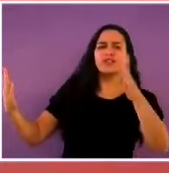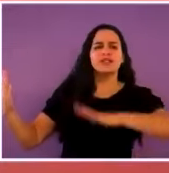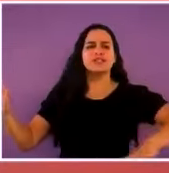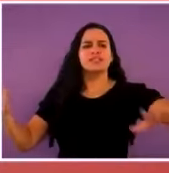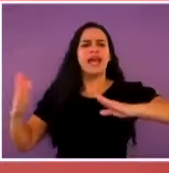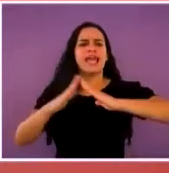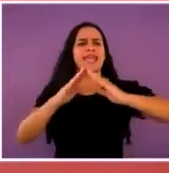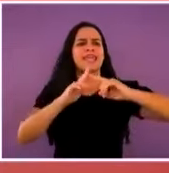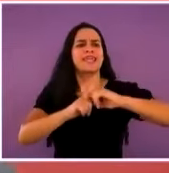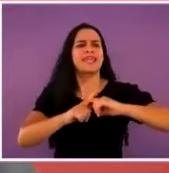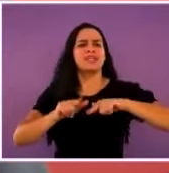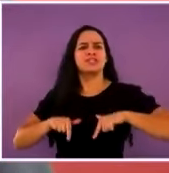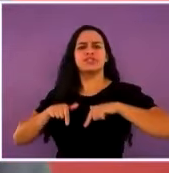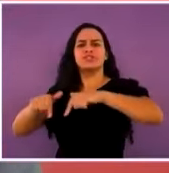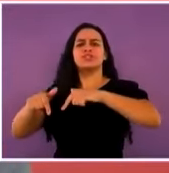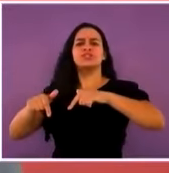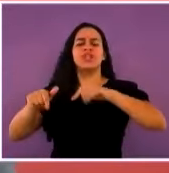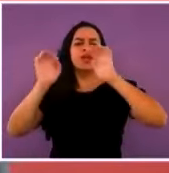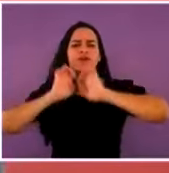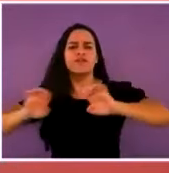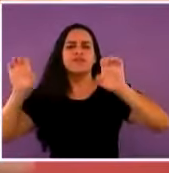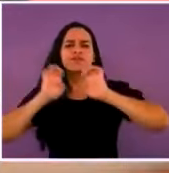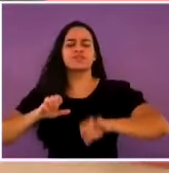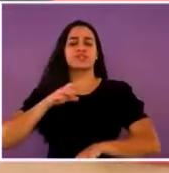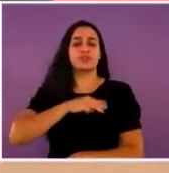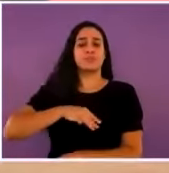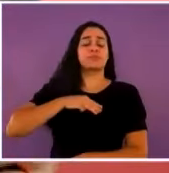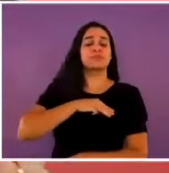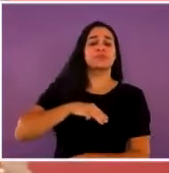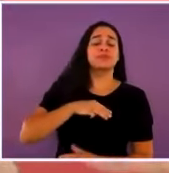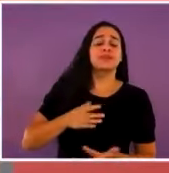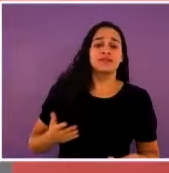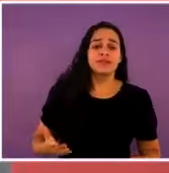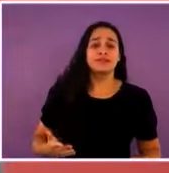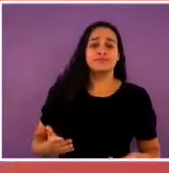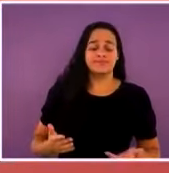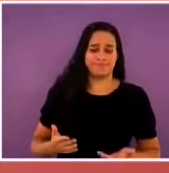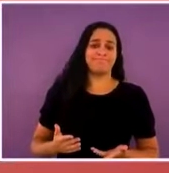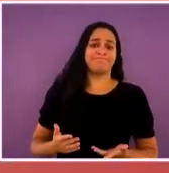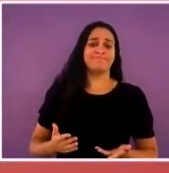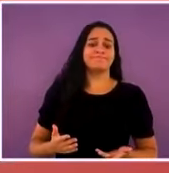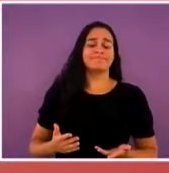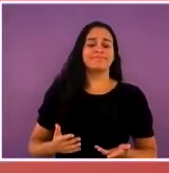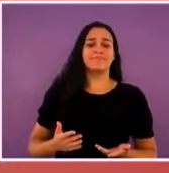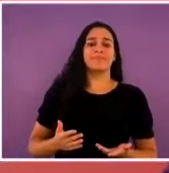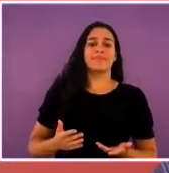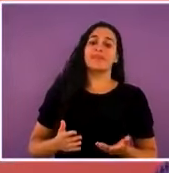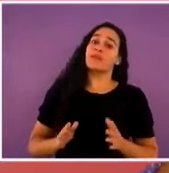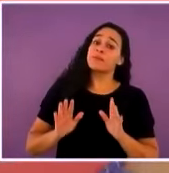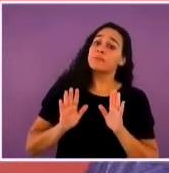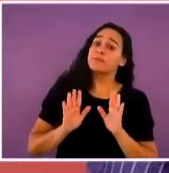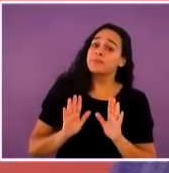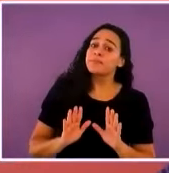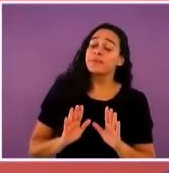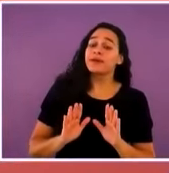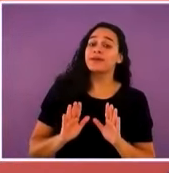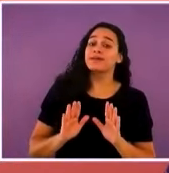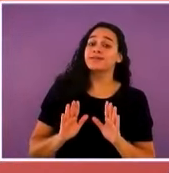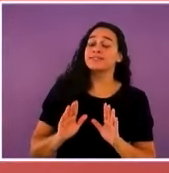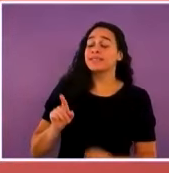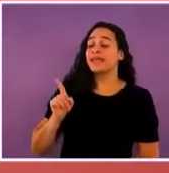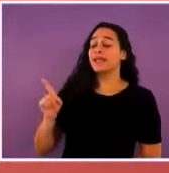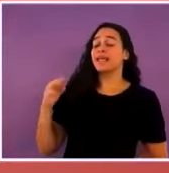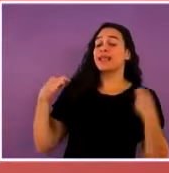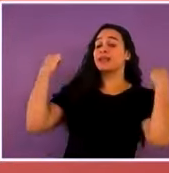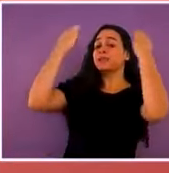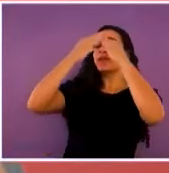igreja missionária. Without always understanding what he meant by mission. Nem sempre entendendo o que ele quis